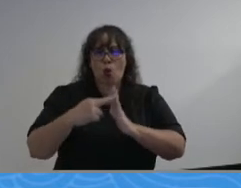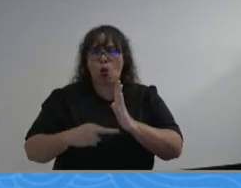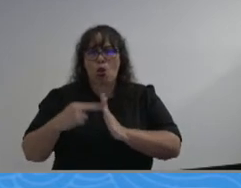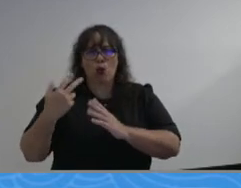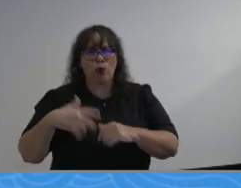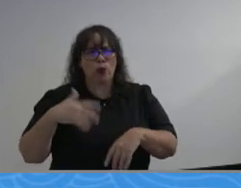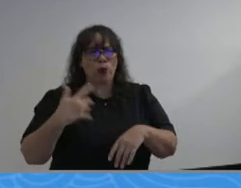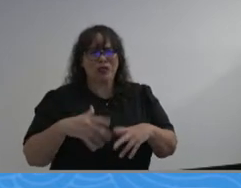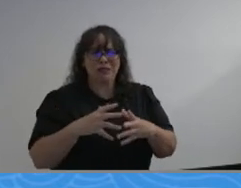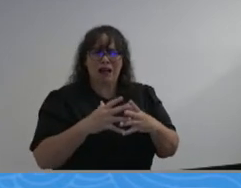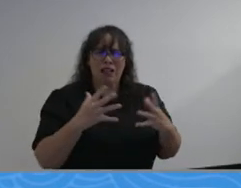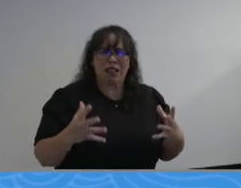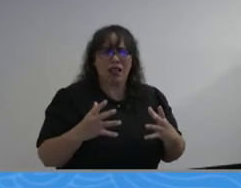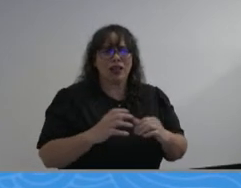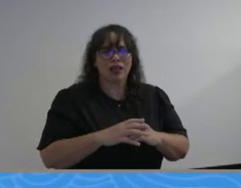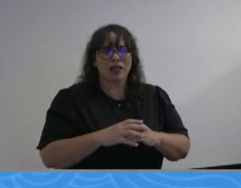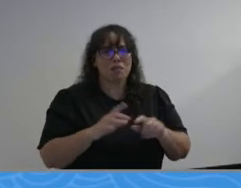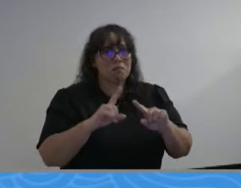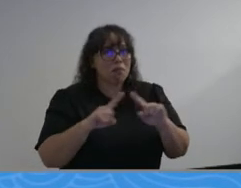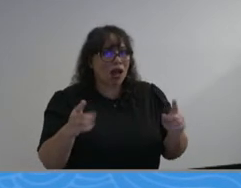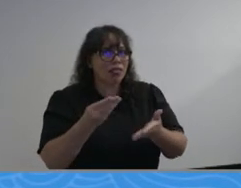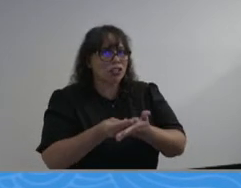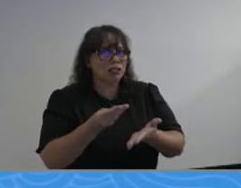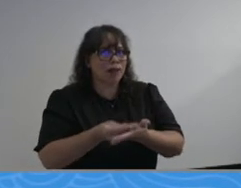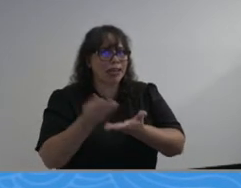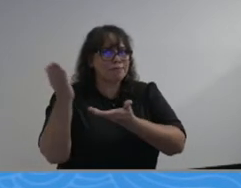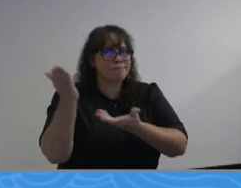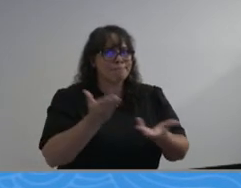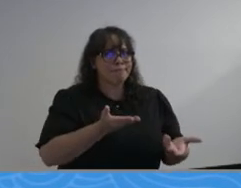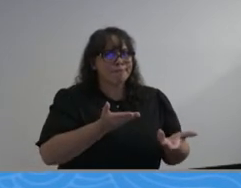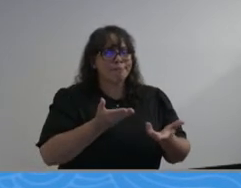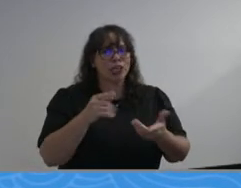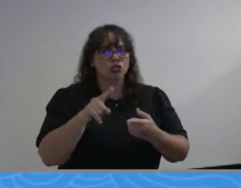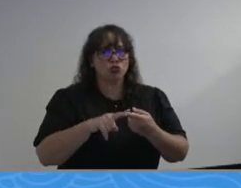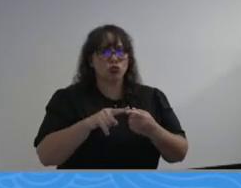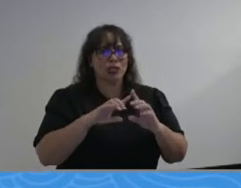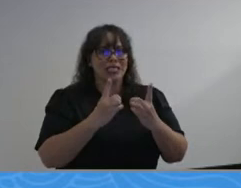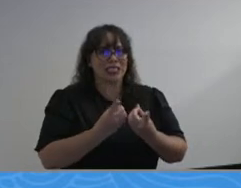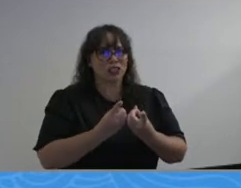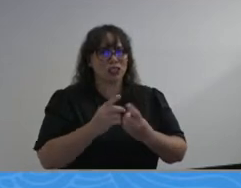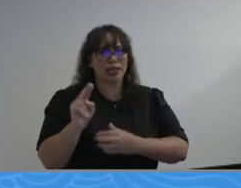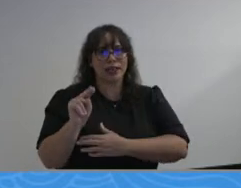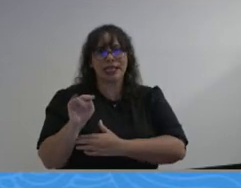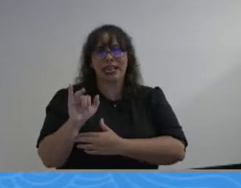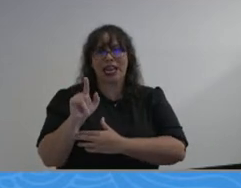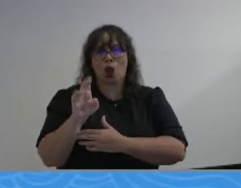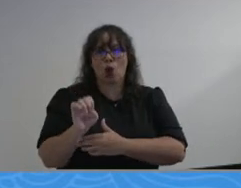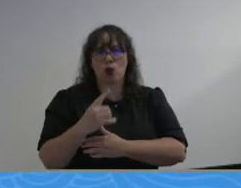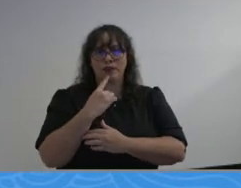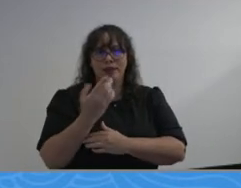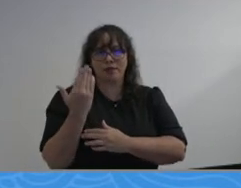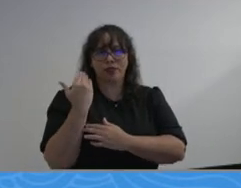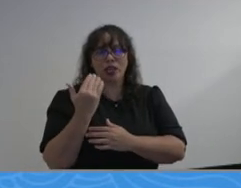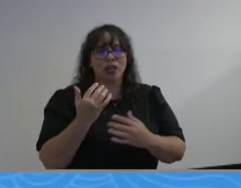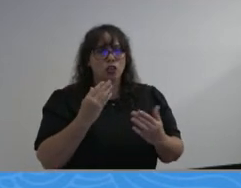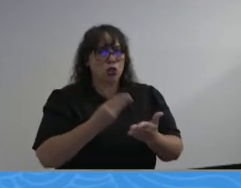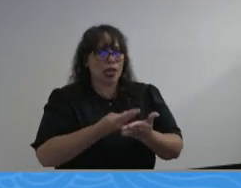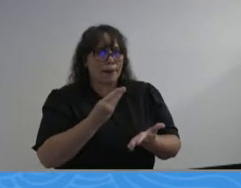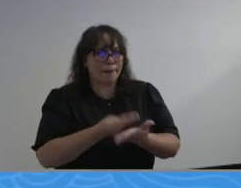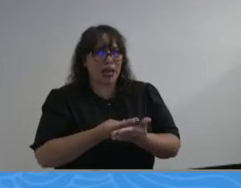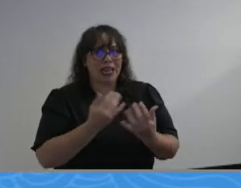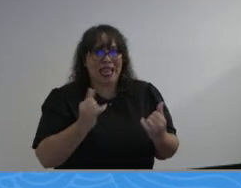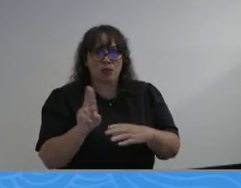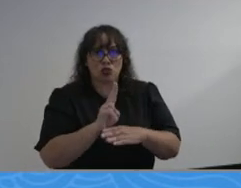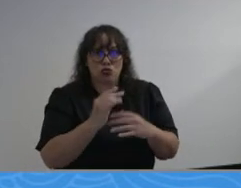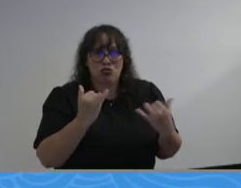there is a lot of money coming to the district, as Ms. Nicole said earlier. So that money can be used to meet the moment now by building capacity